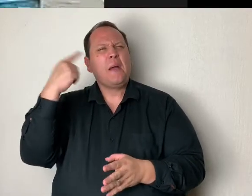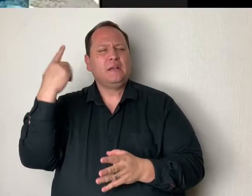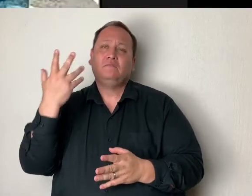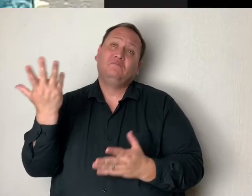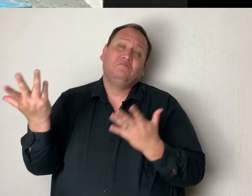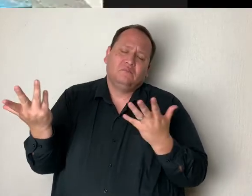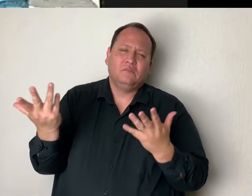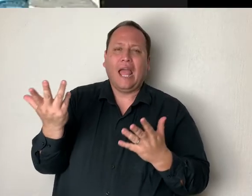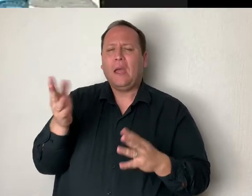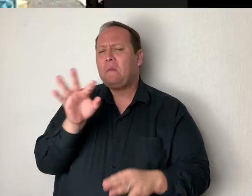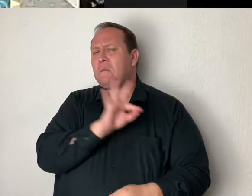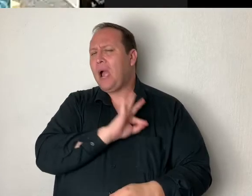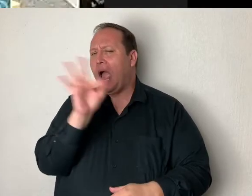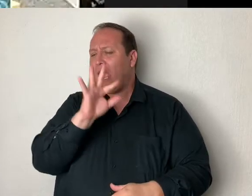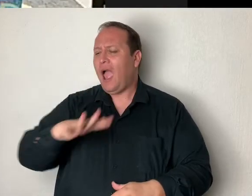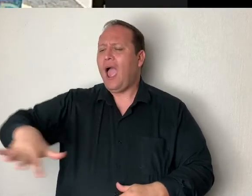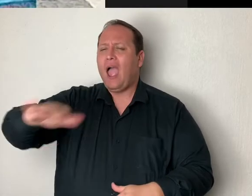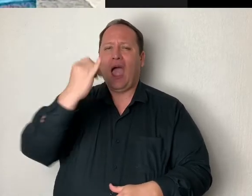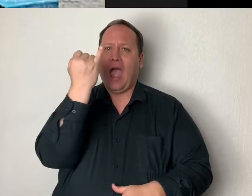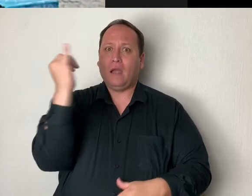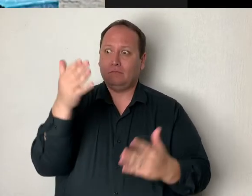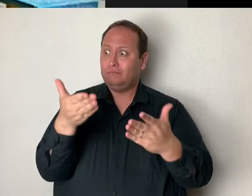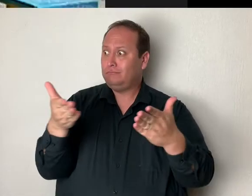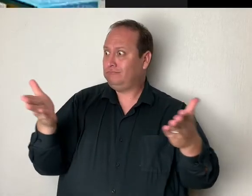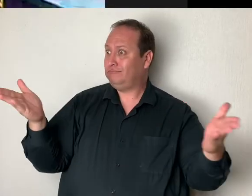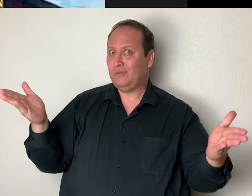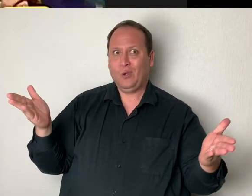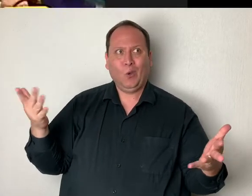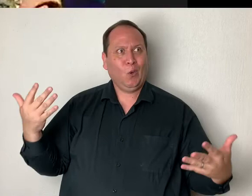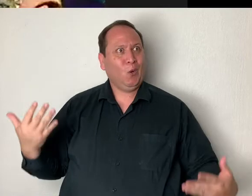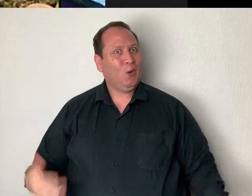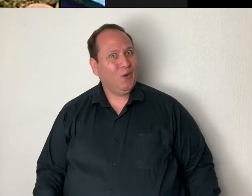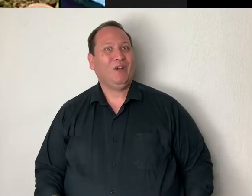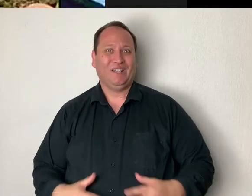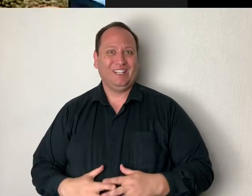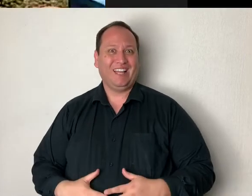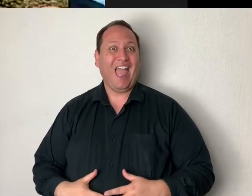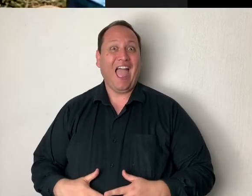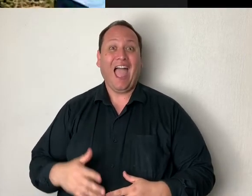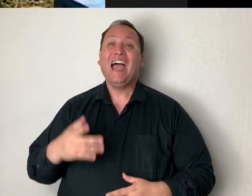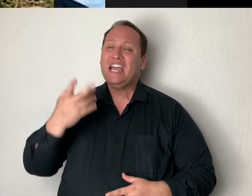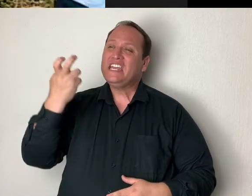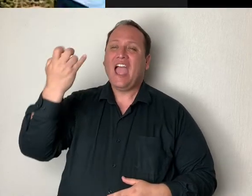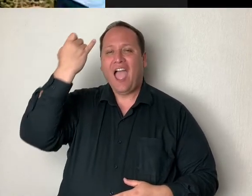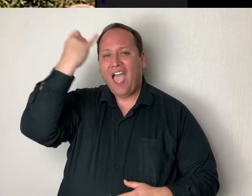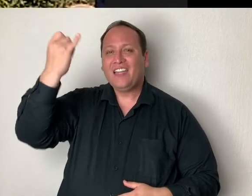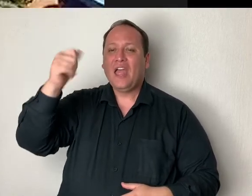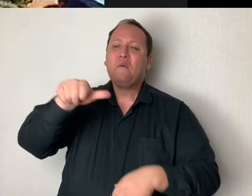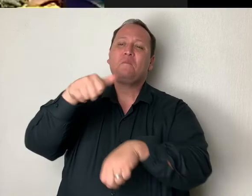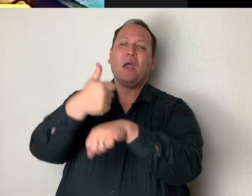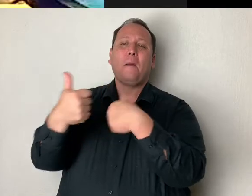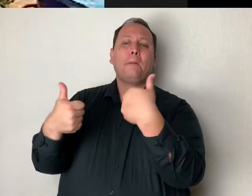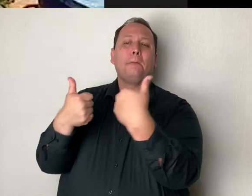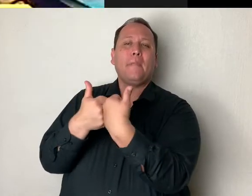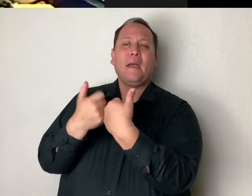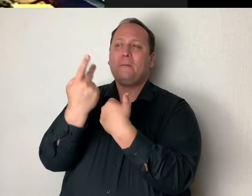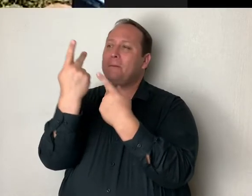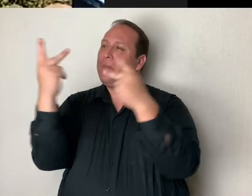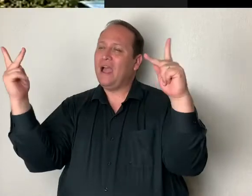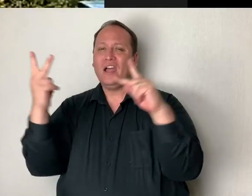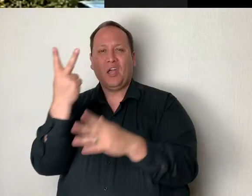garden being expanded. And that is the plan for this binational park. The concept that we have